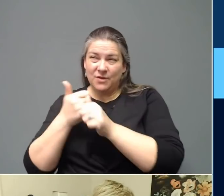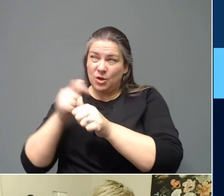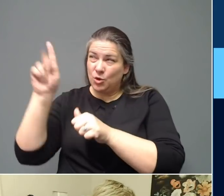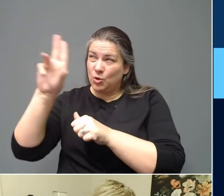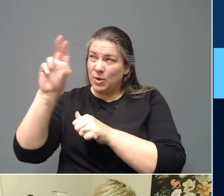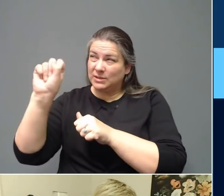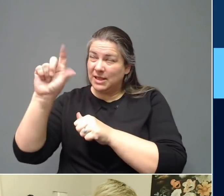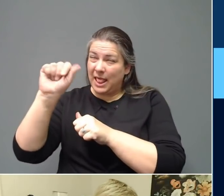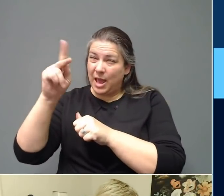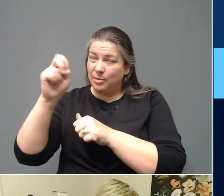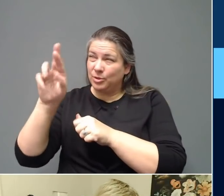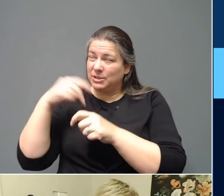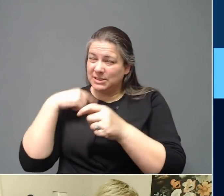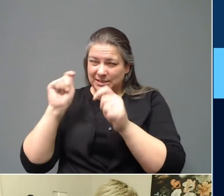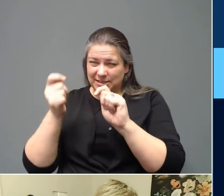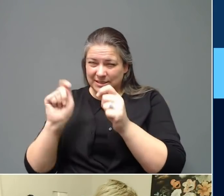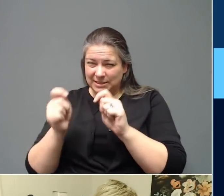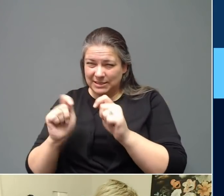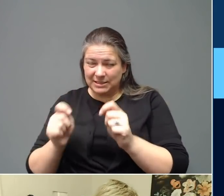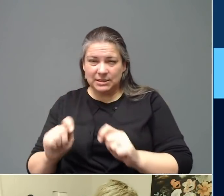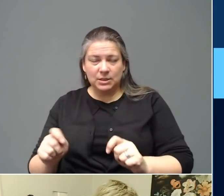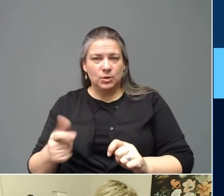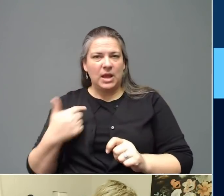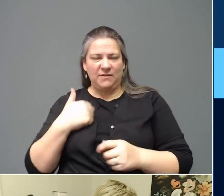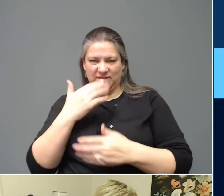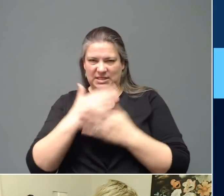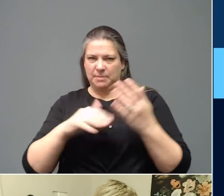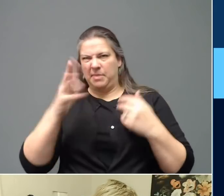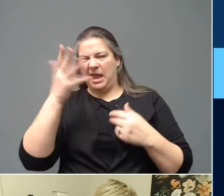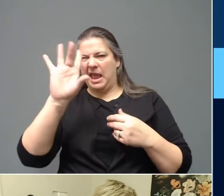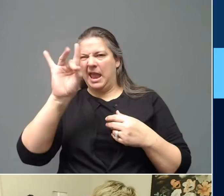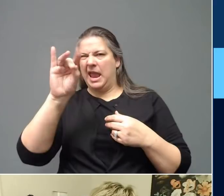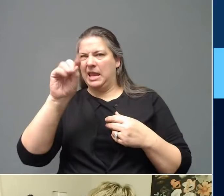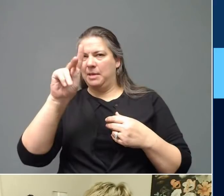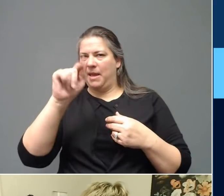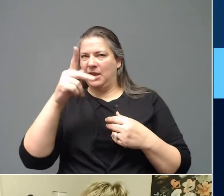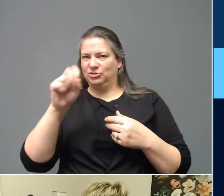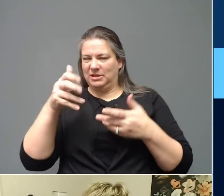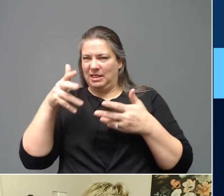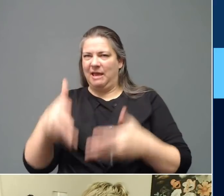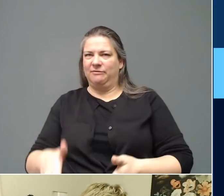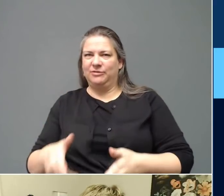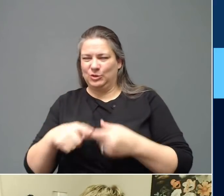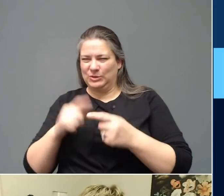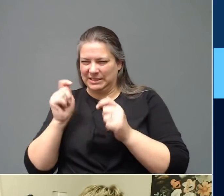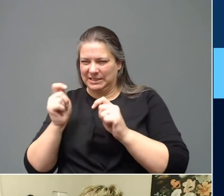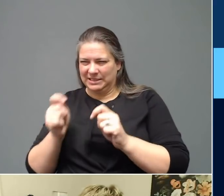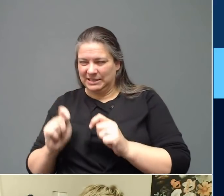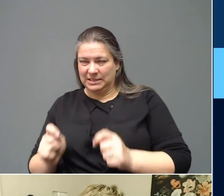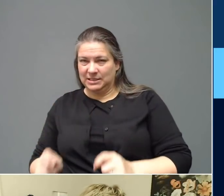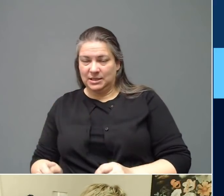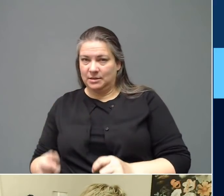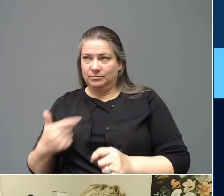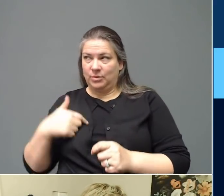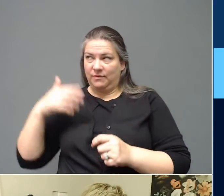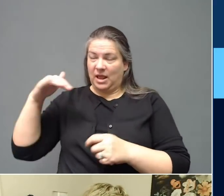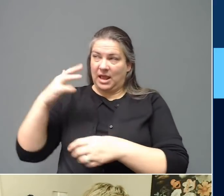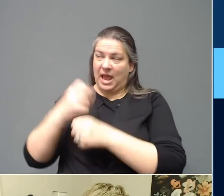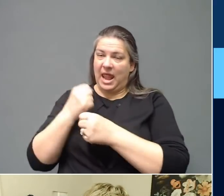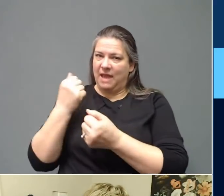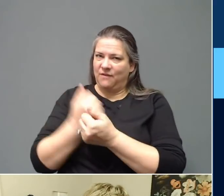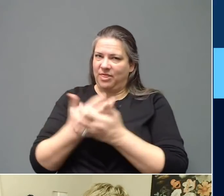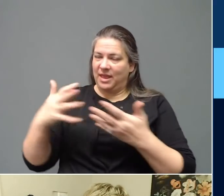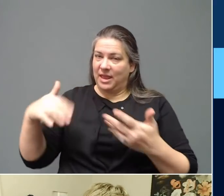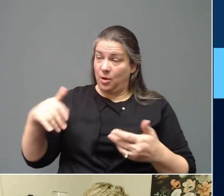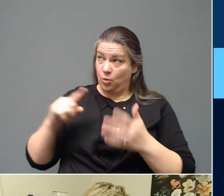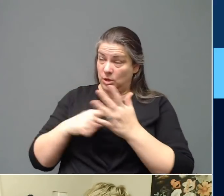of single-spaced documents to go through, and we don't even have all of the guidance yet. So once we get